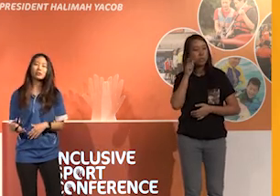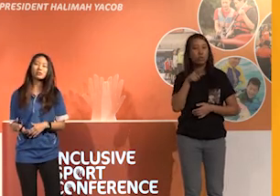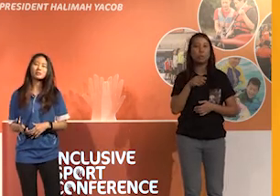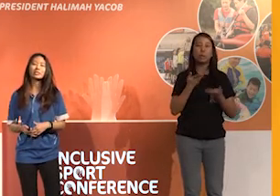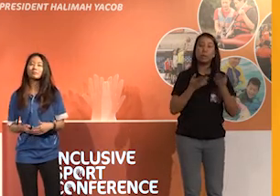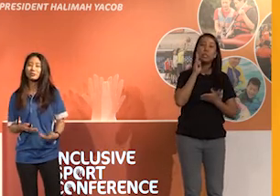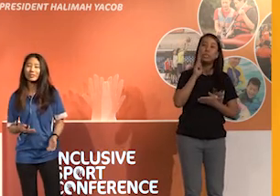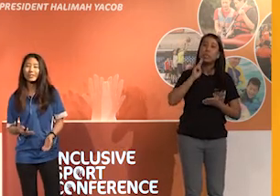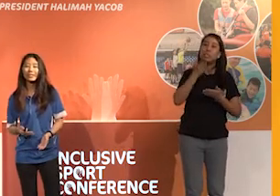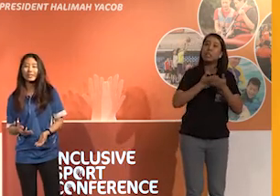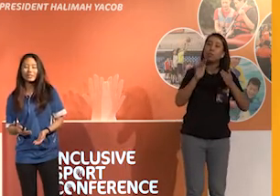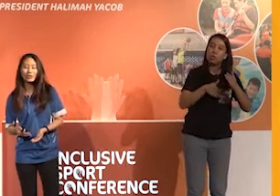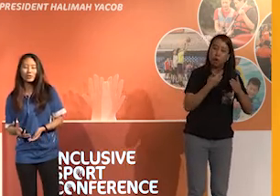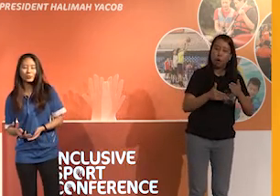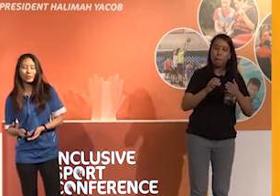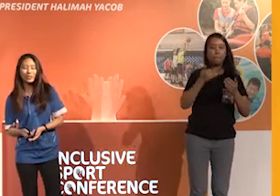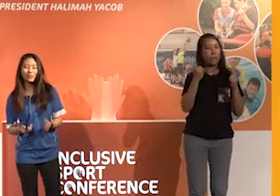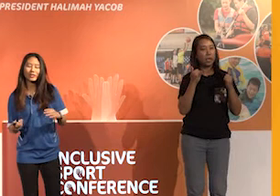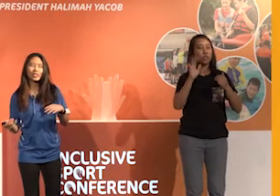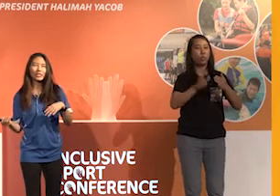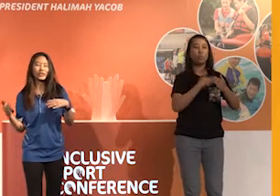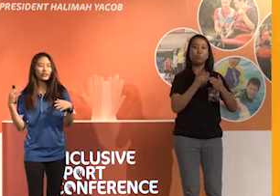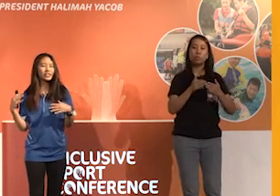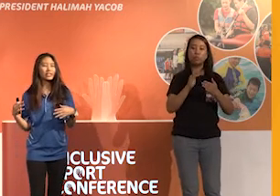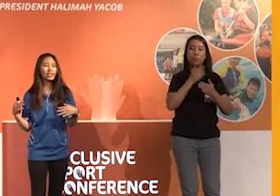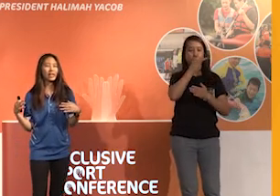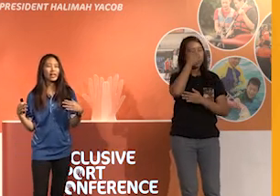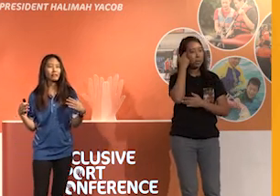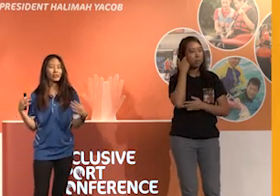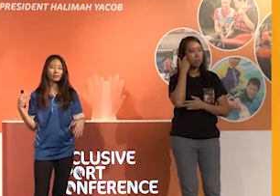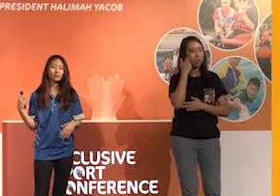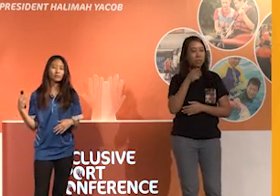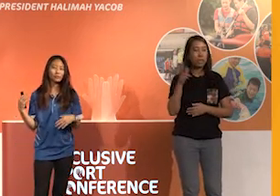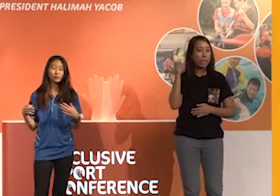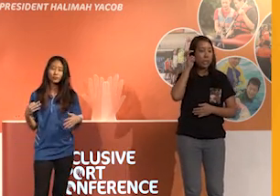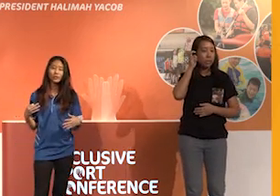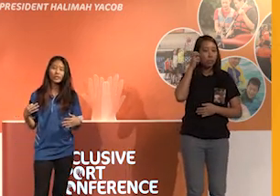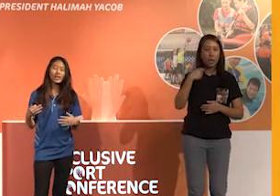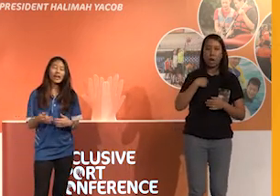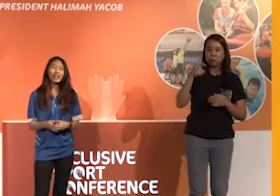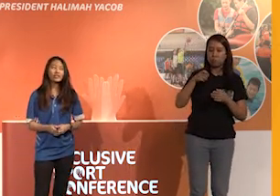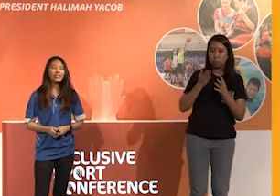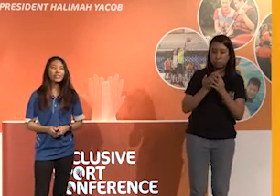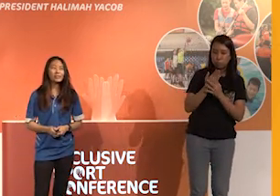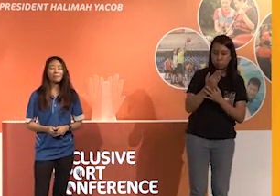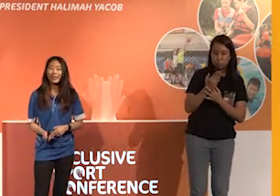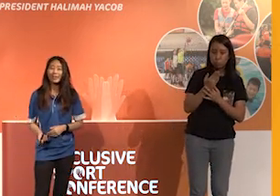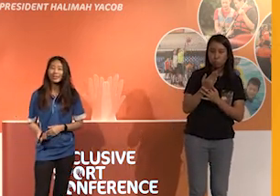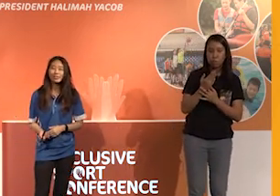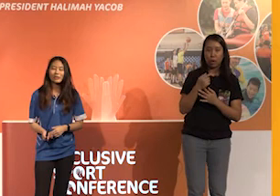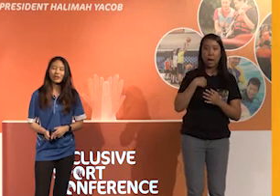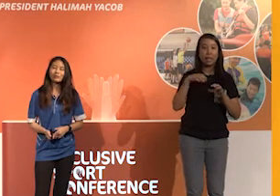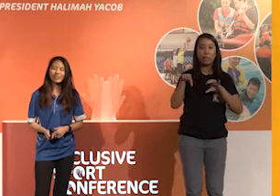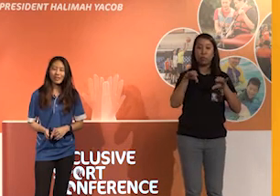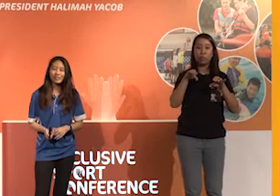some songs, play some music. So because of the hearing that I've had to go through, I actually did